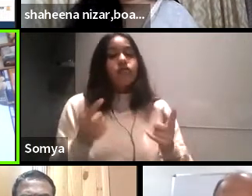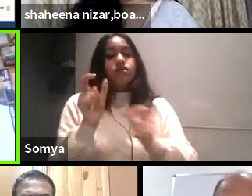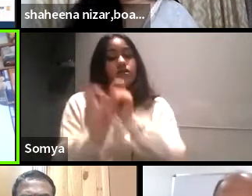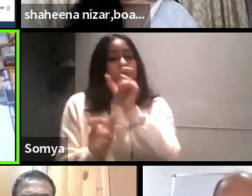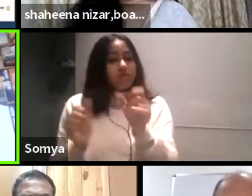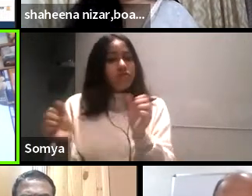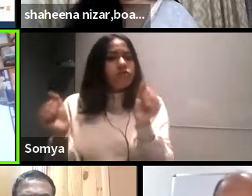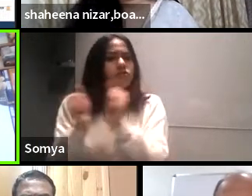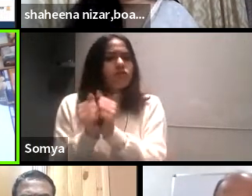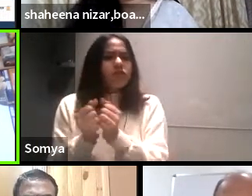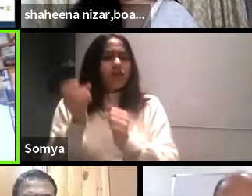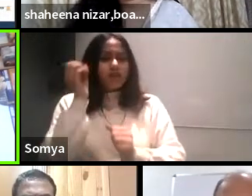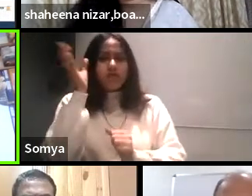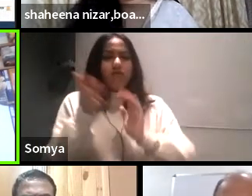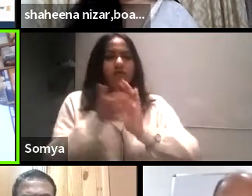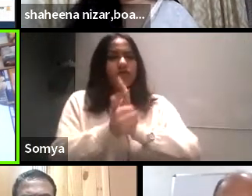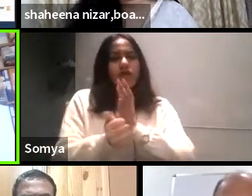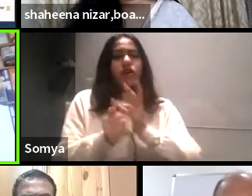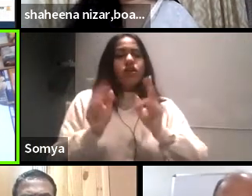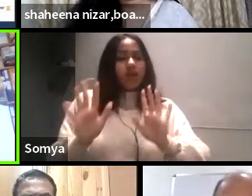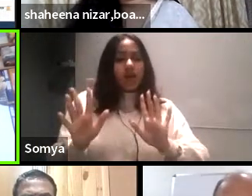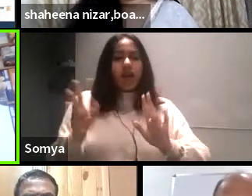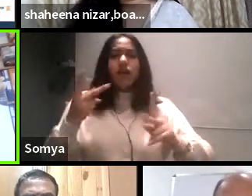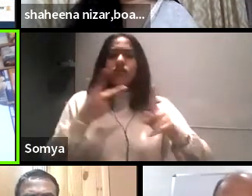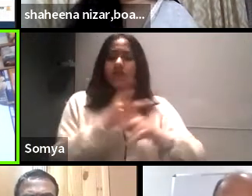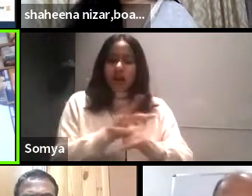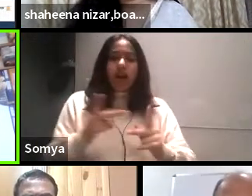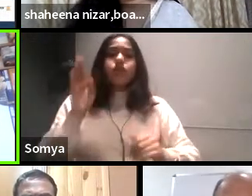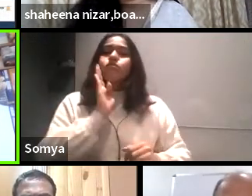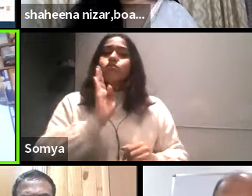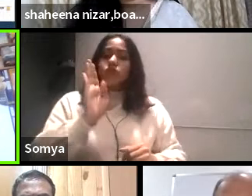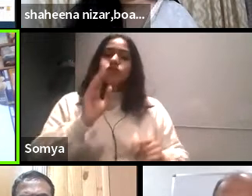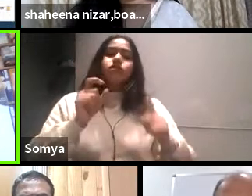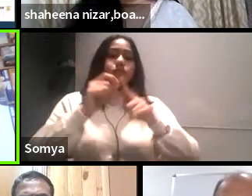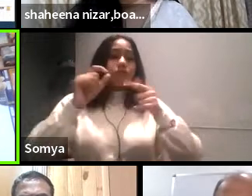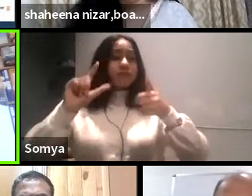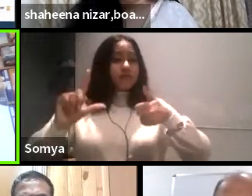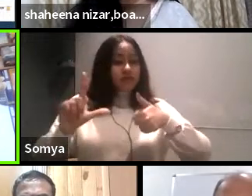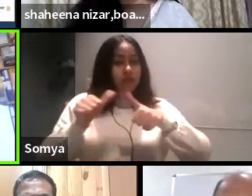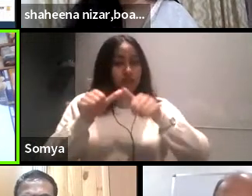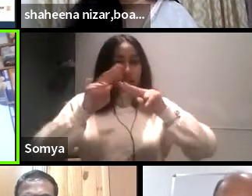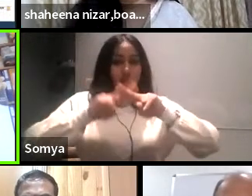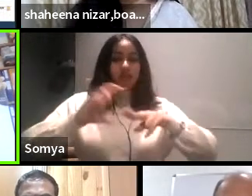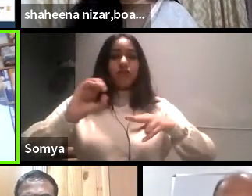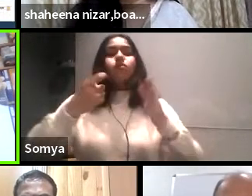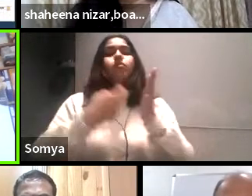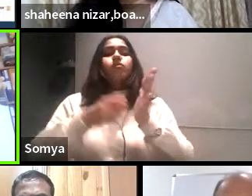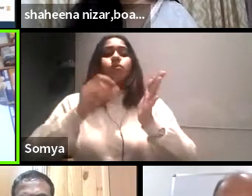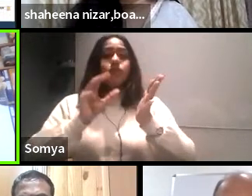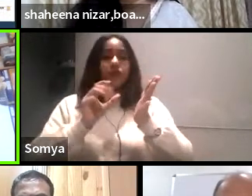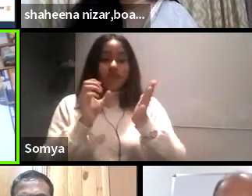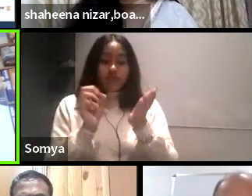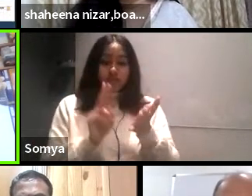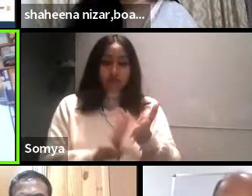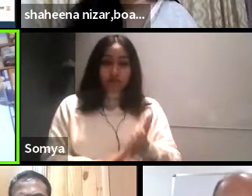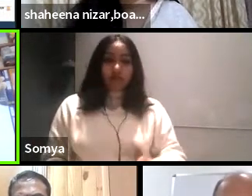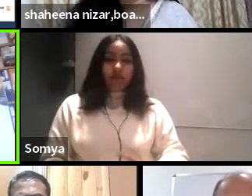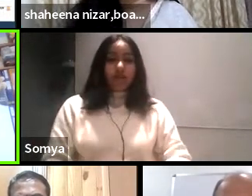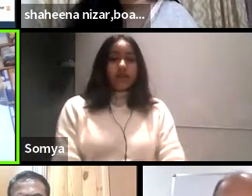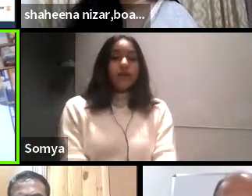people, the talented people, into a different musical platform so that they can perform. So I have